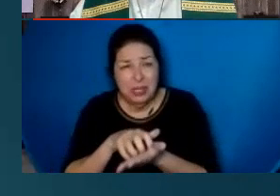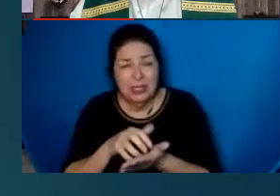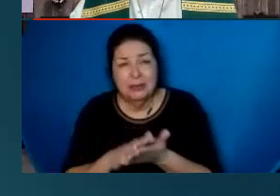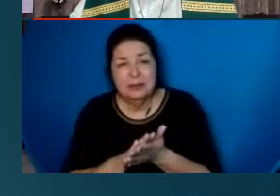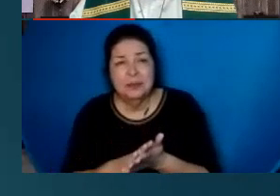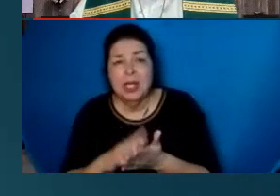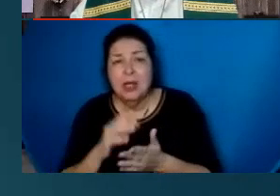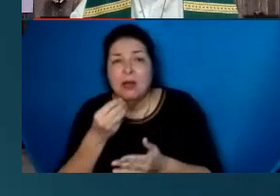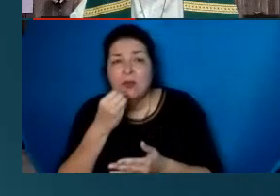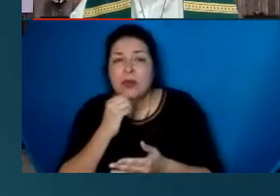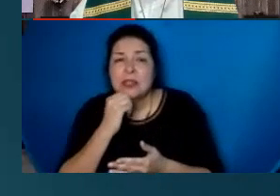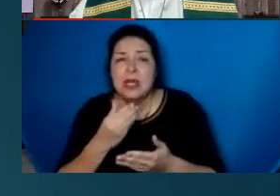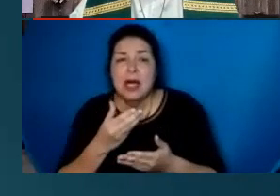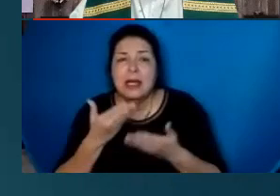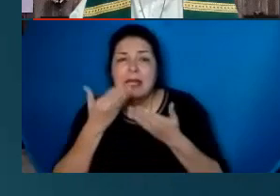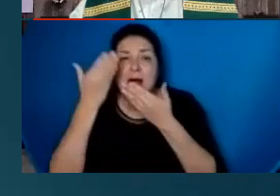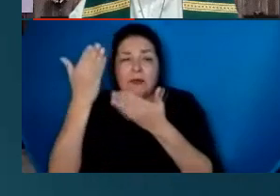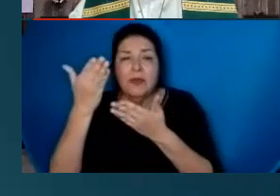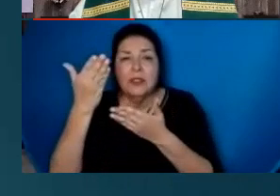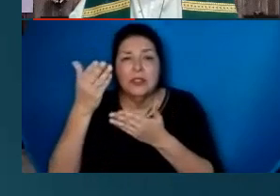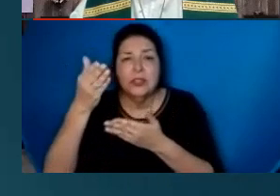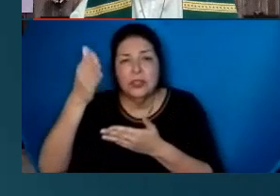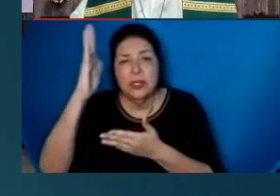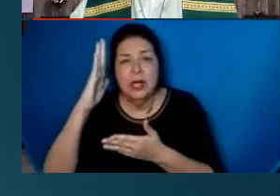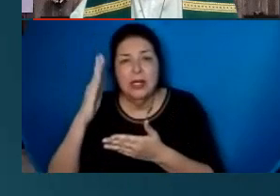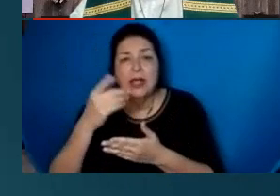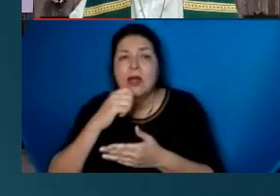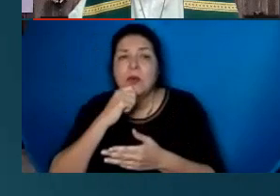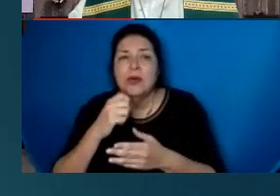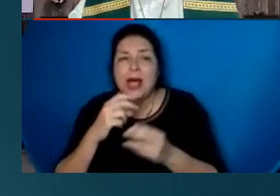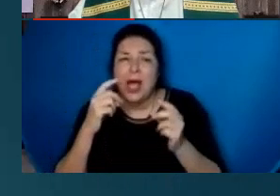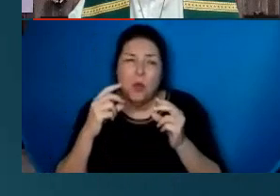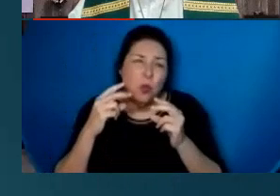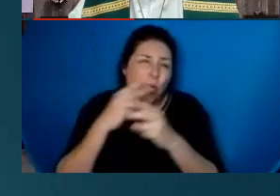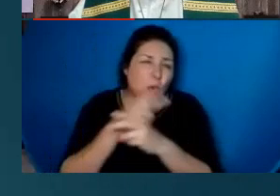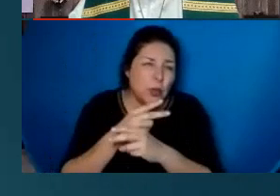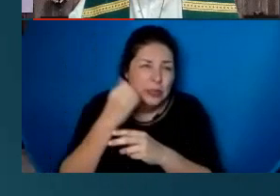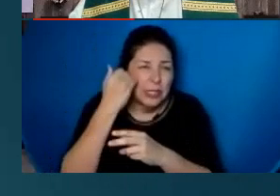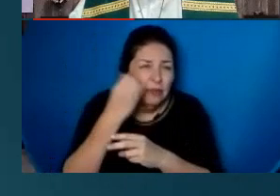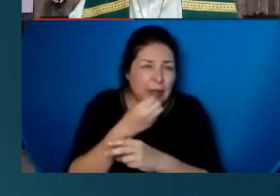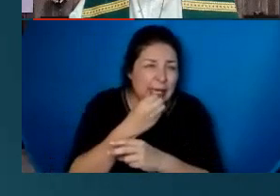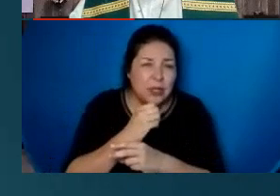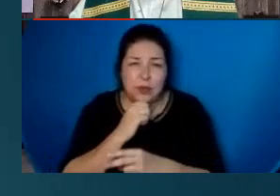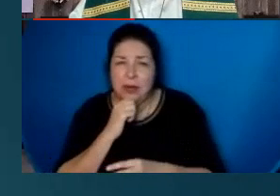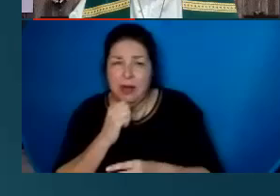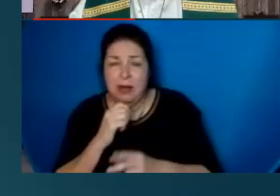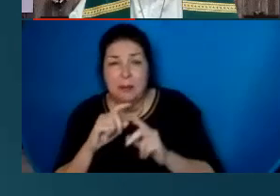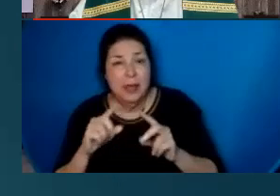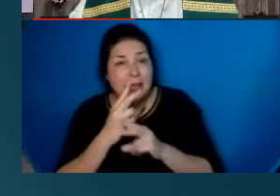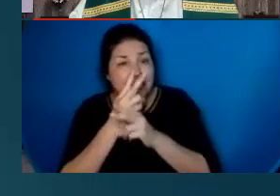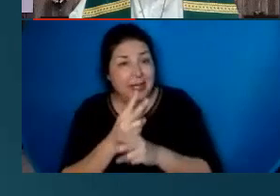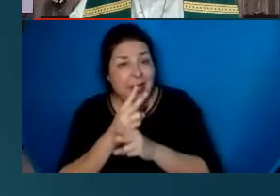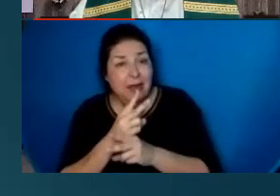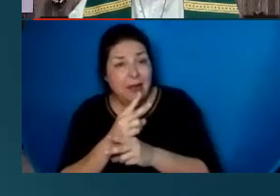no worse off if we do not eat, and no better off if we do. But take care that this right of yours